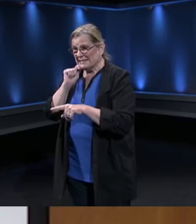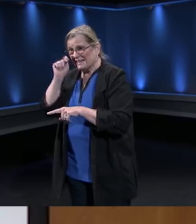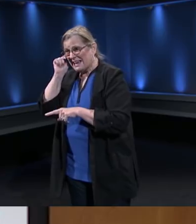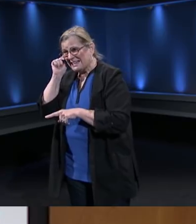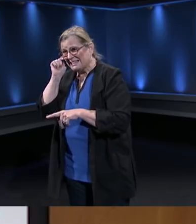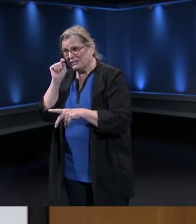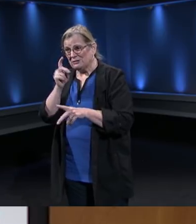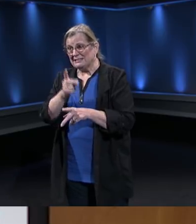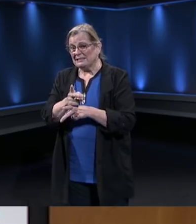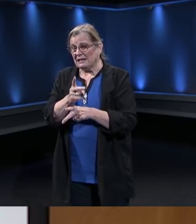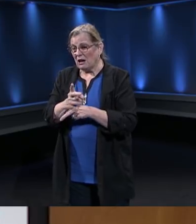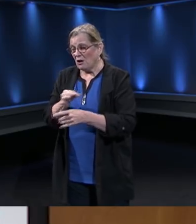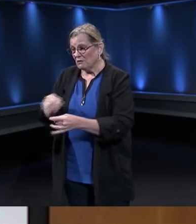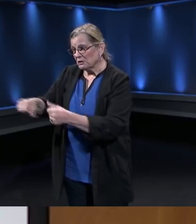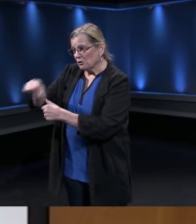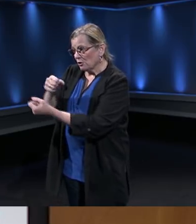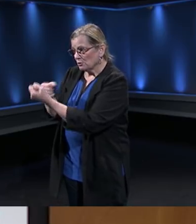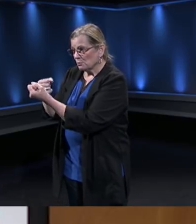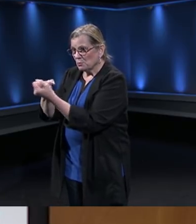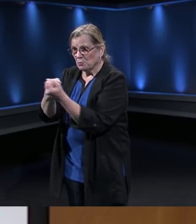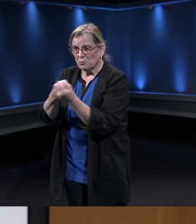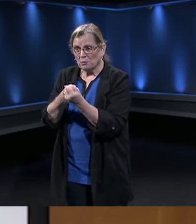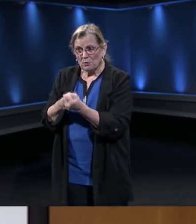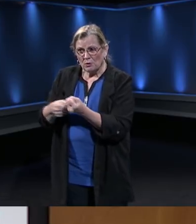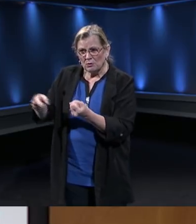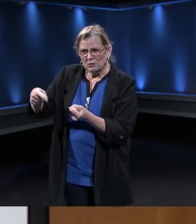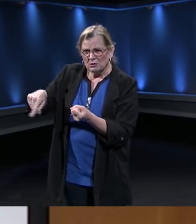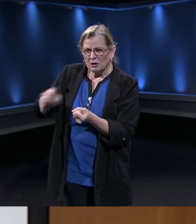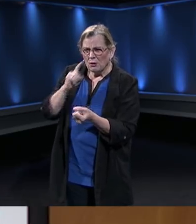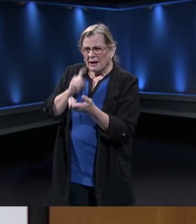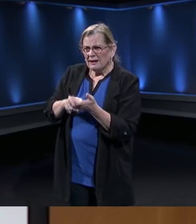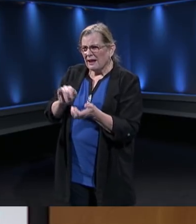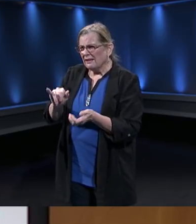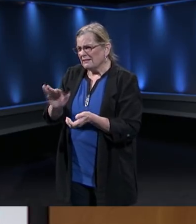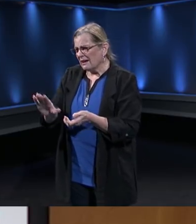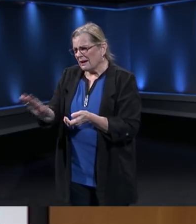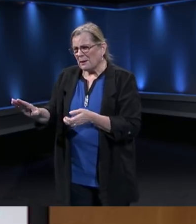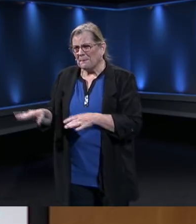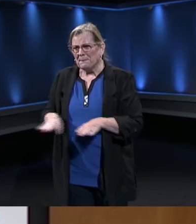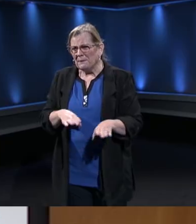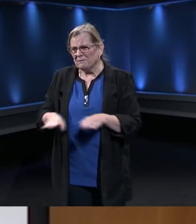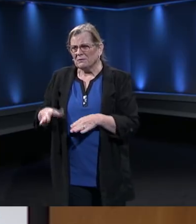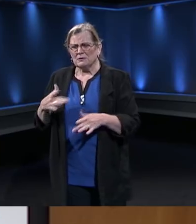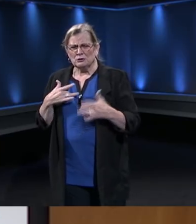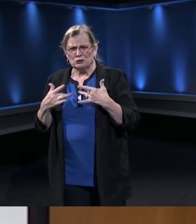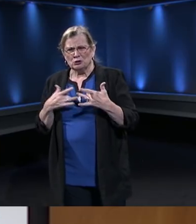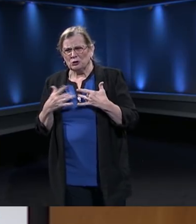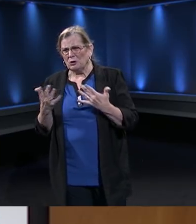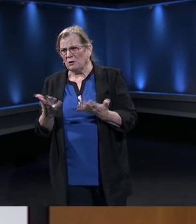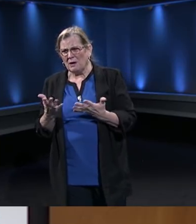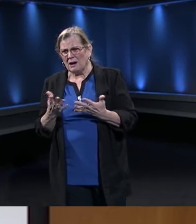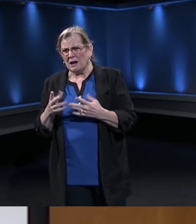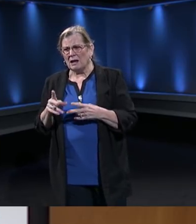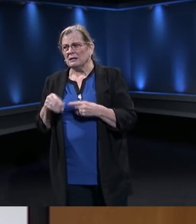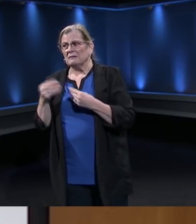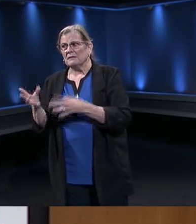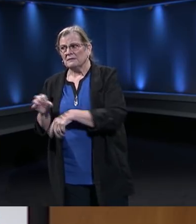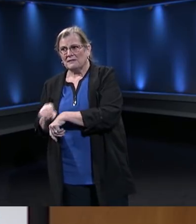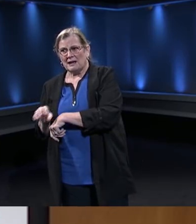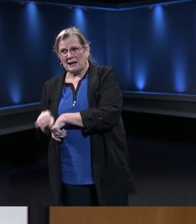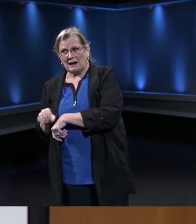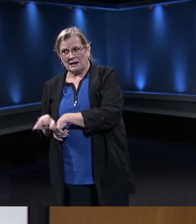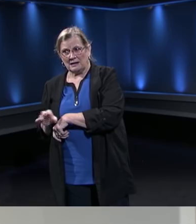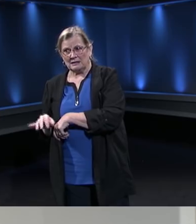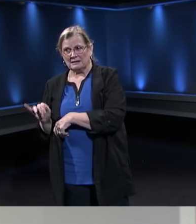them to acknowledge the warning signs, to get help when they're worried about their friends, and that's what the Teen Mental Health First Aid training does. I'm going to have to